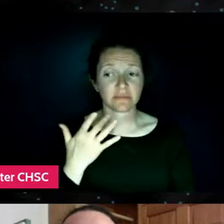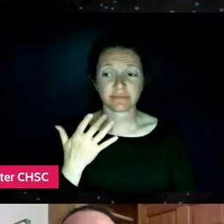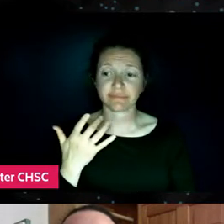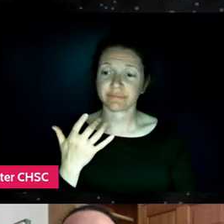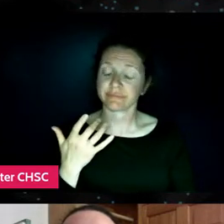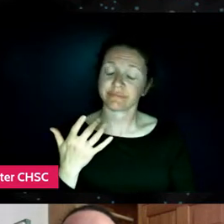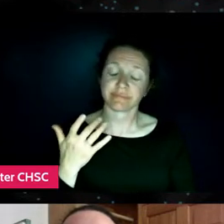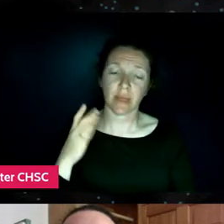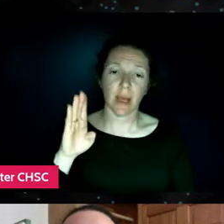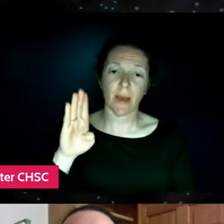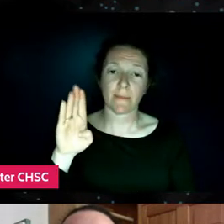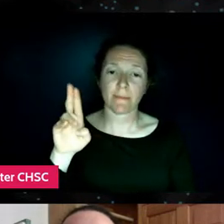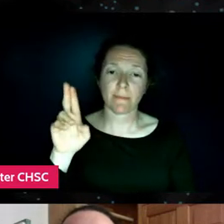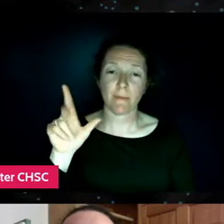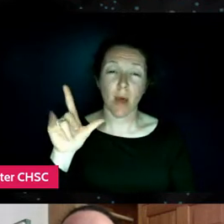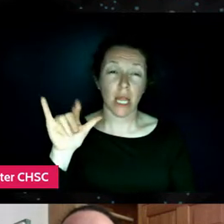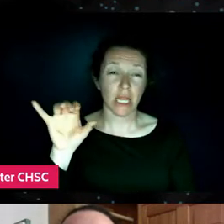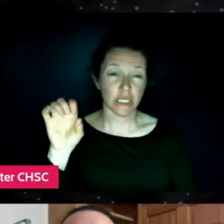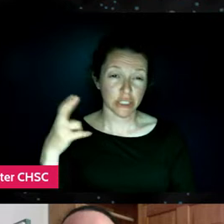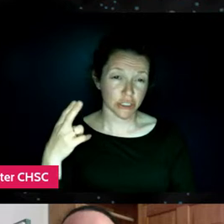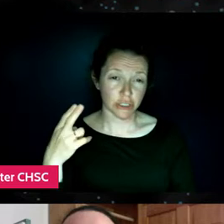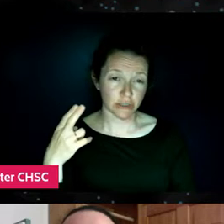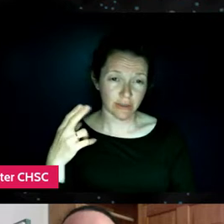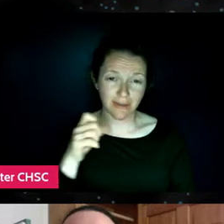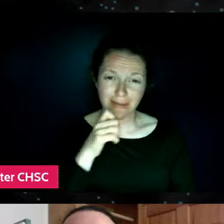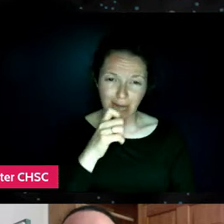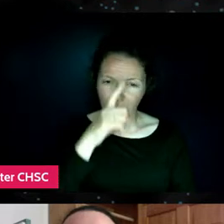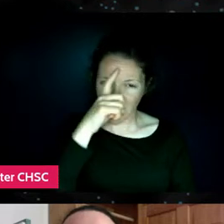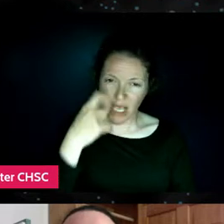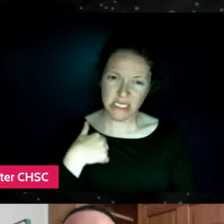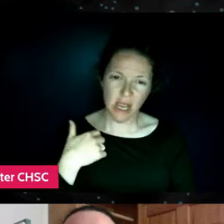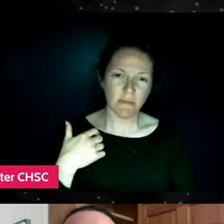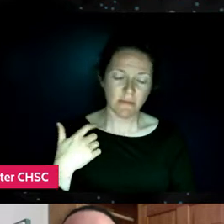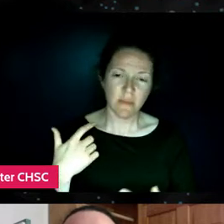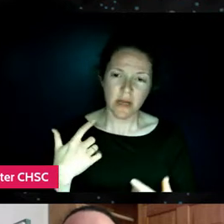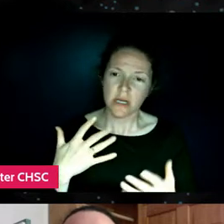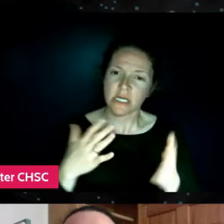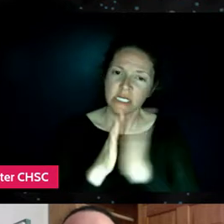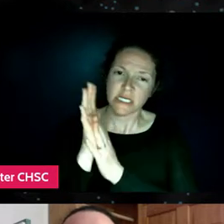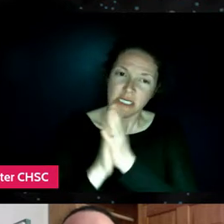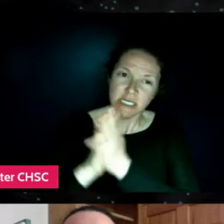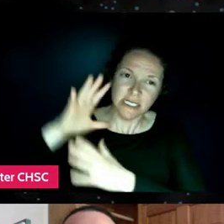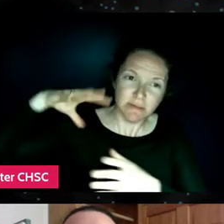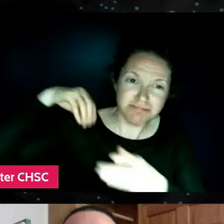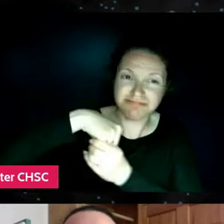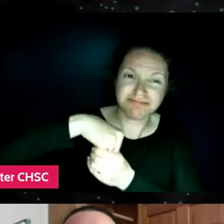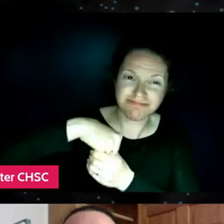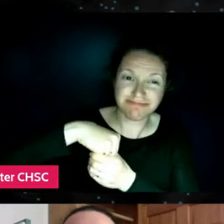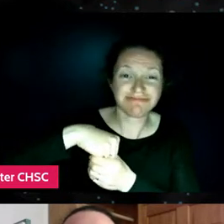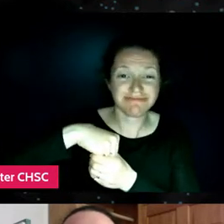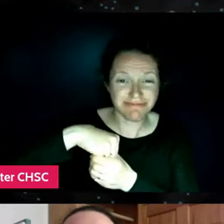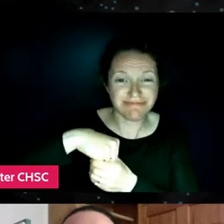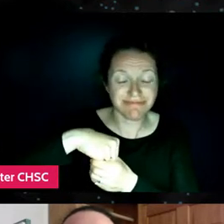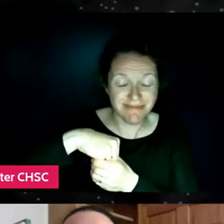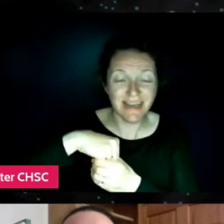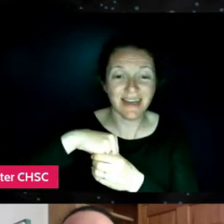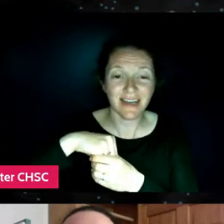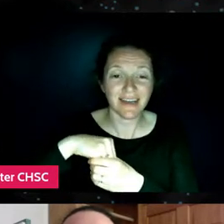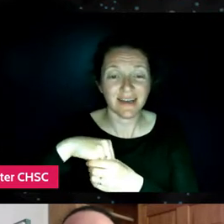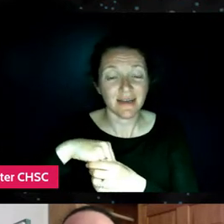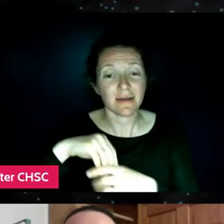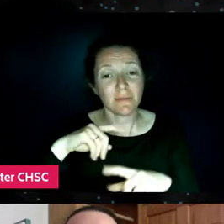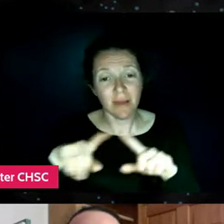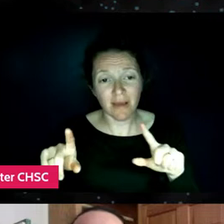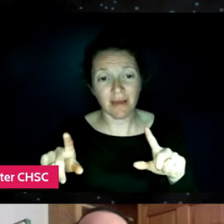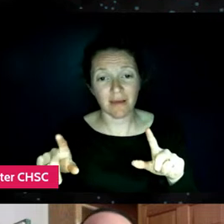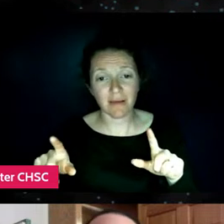and not just because I have a dog in the fight and I'm a little bit biased here, but also because